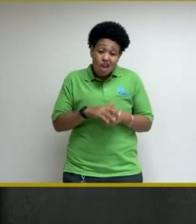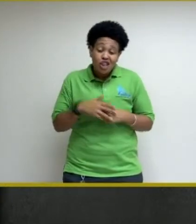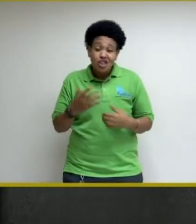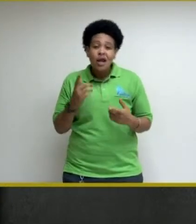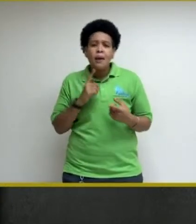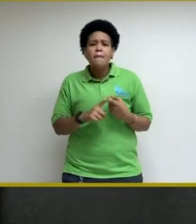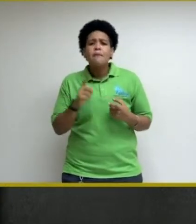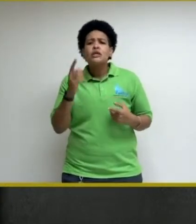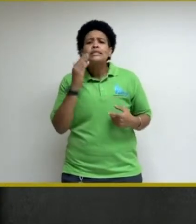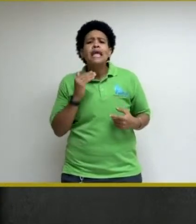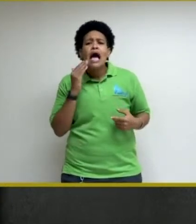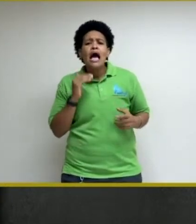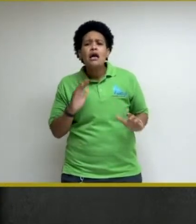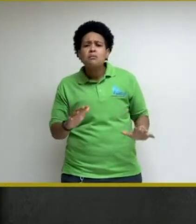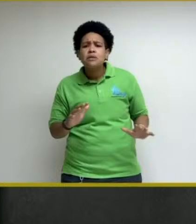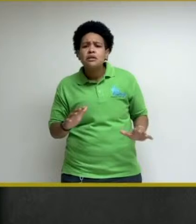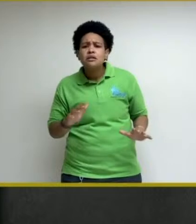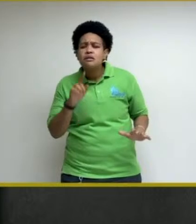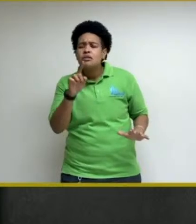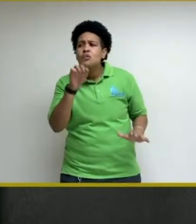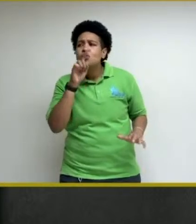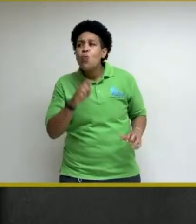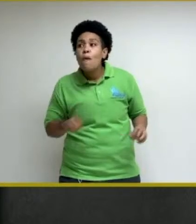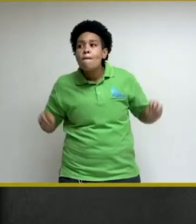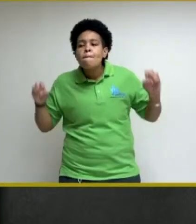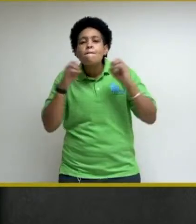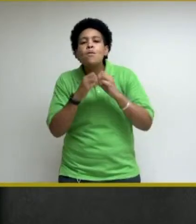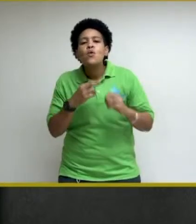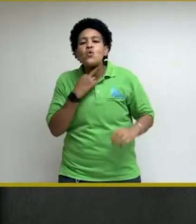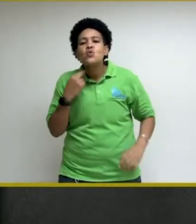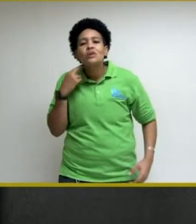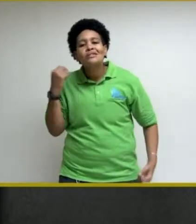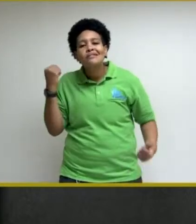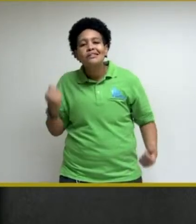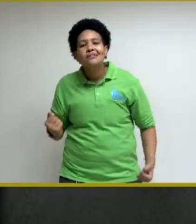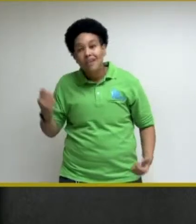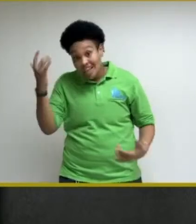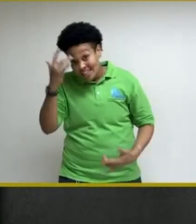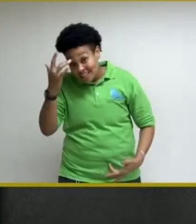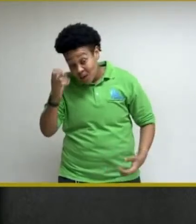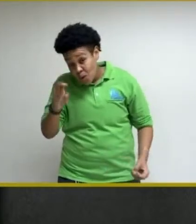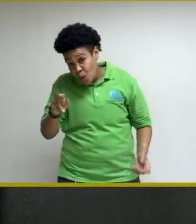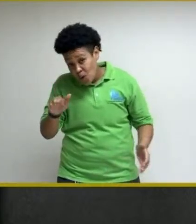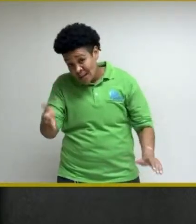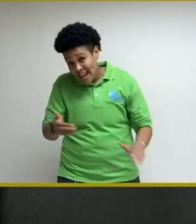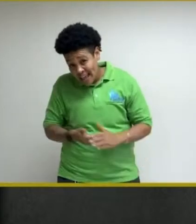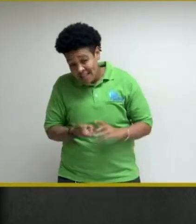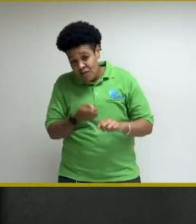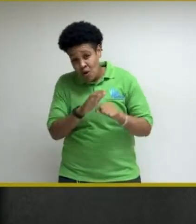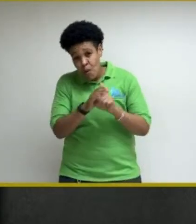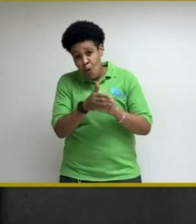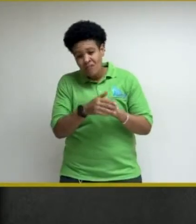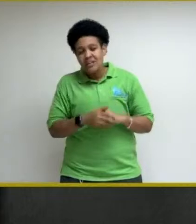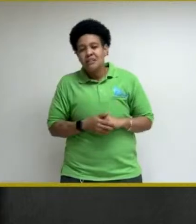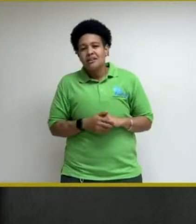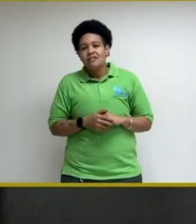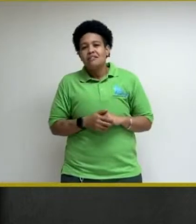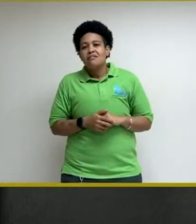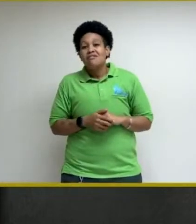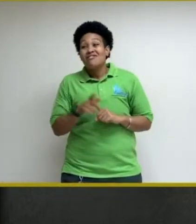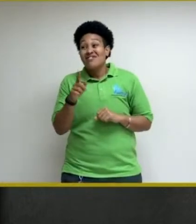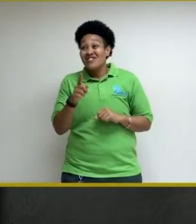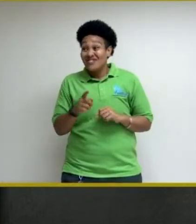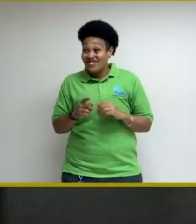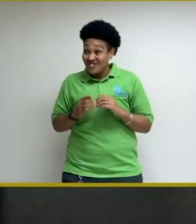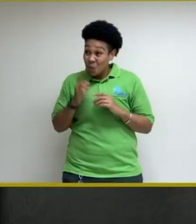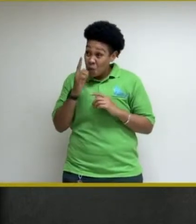and diabetes, you are at a greater risk for severe illness or death from COVID-19. After more than